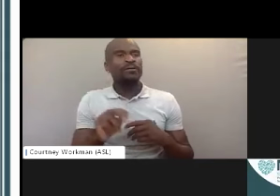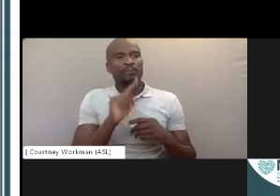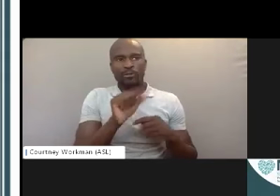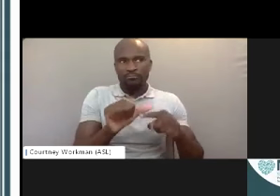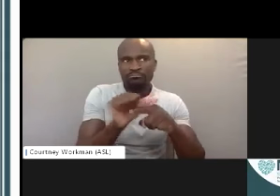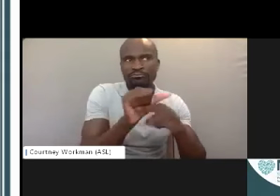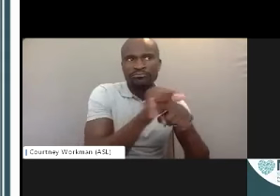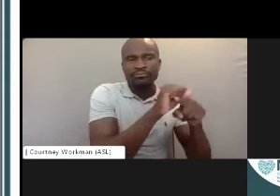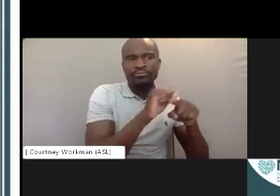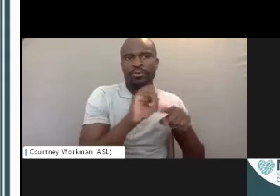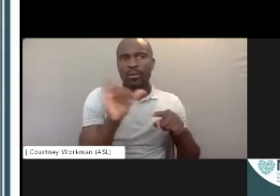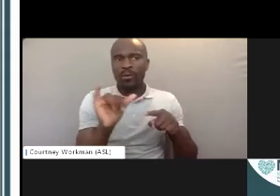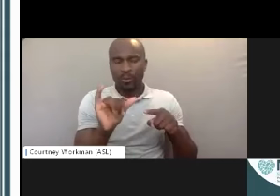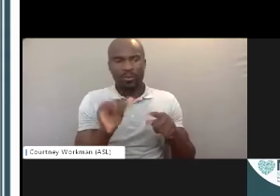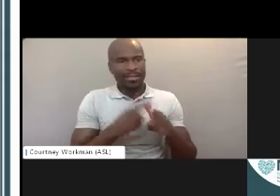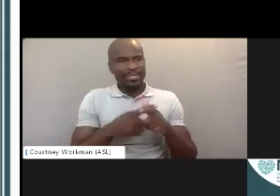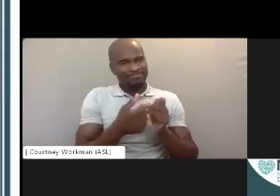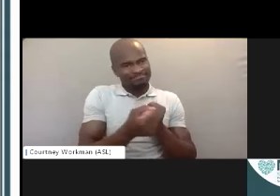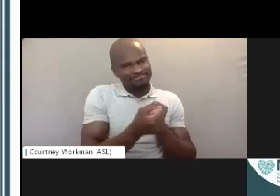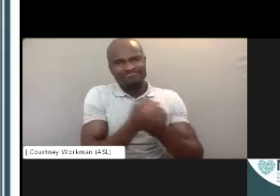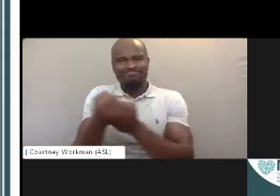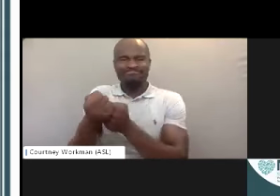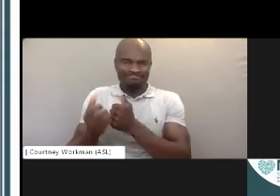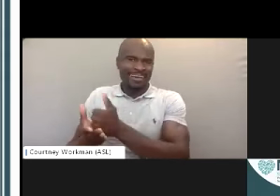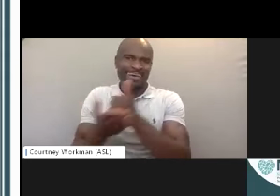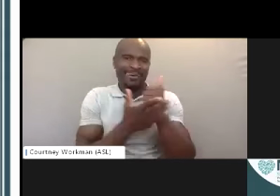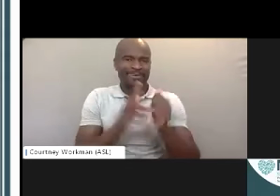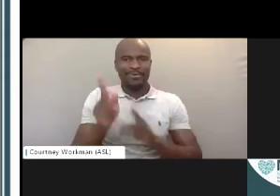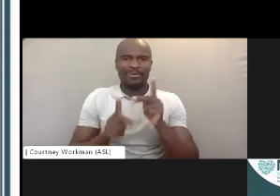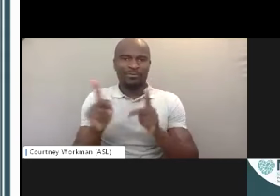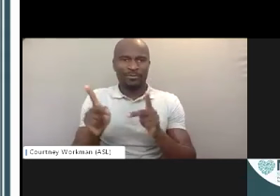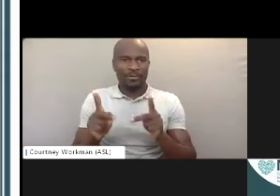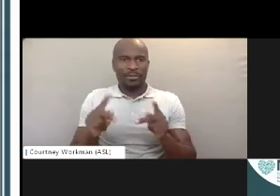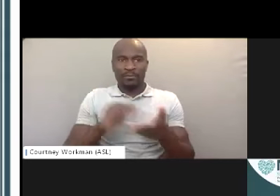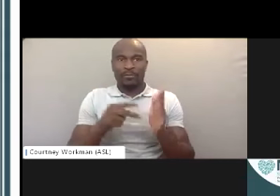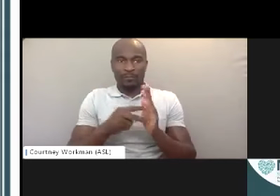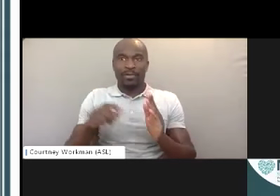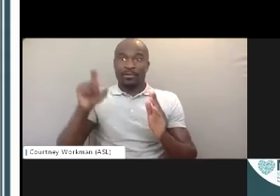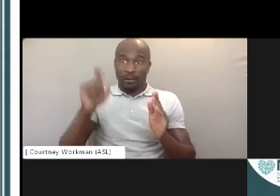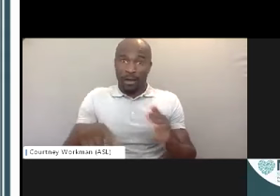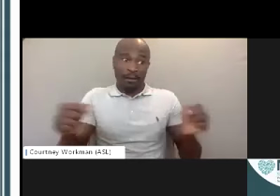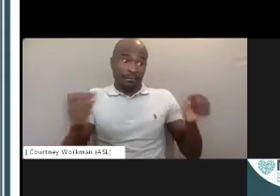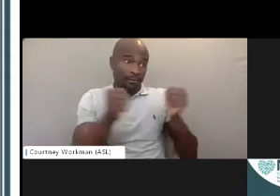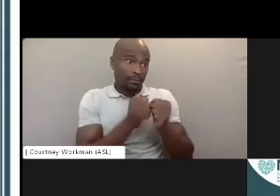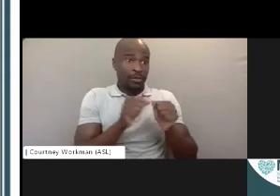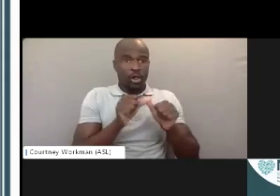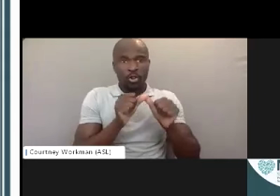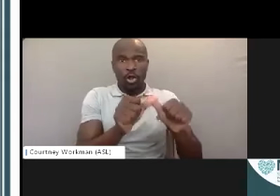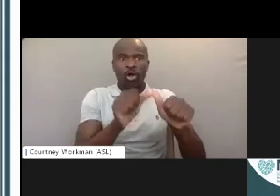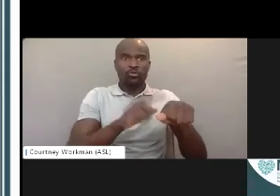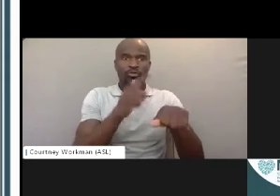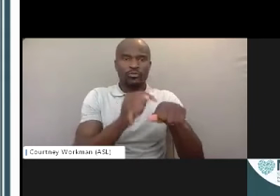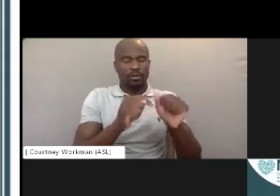practices to support and foster recovery. So hopefully people don't need to get connected to long-term mental health. So I think that, and